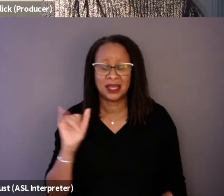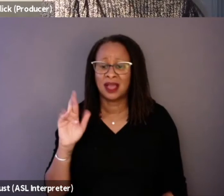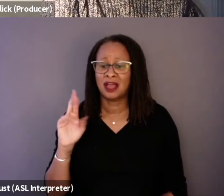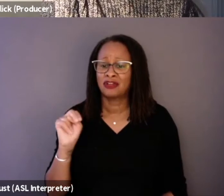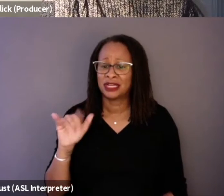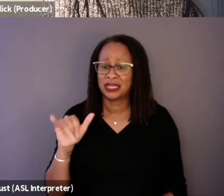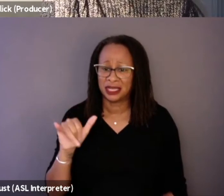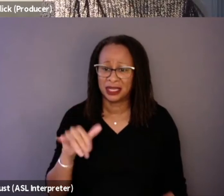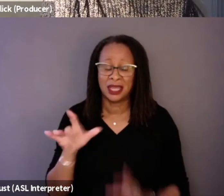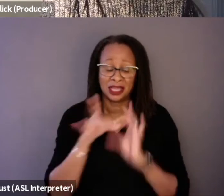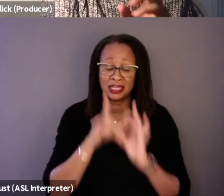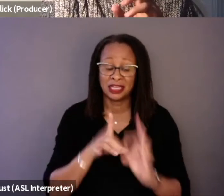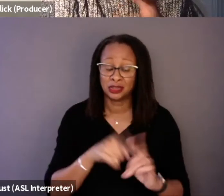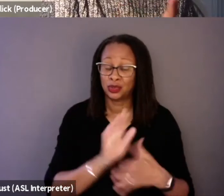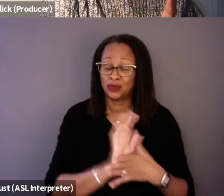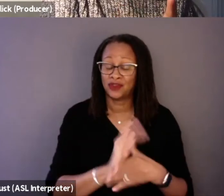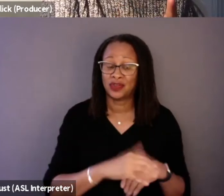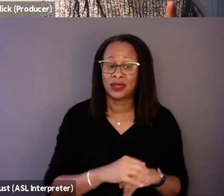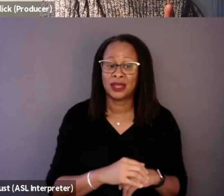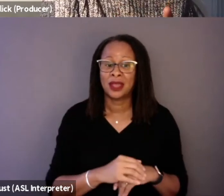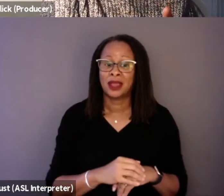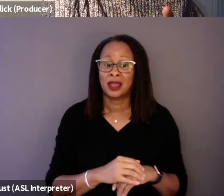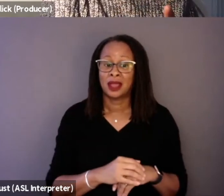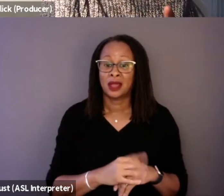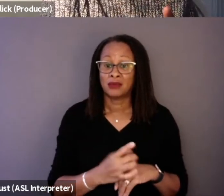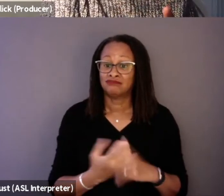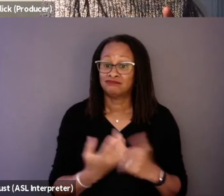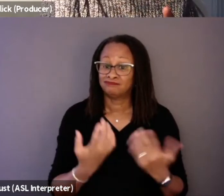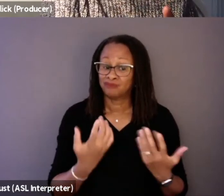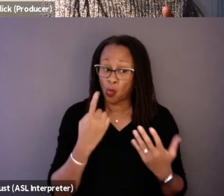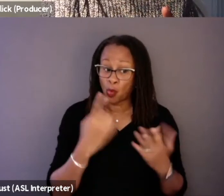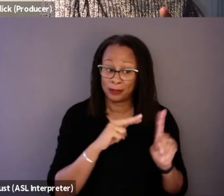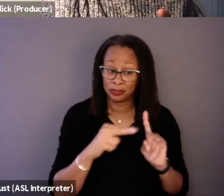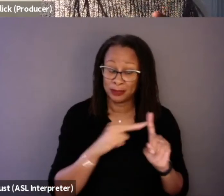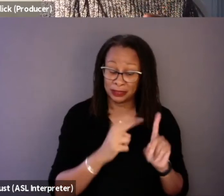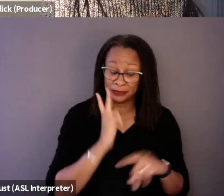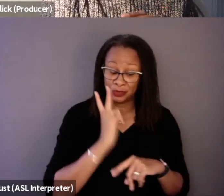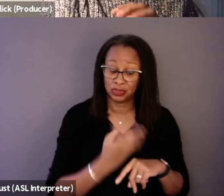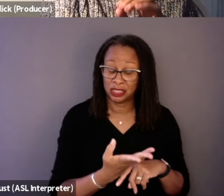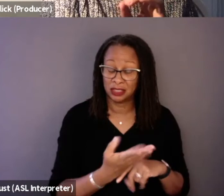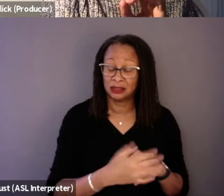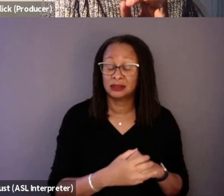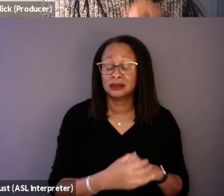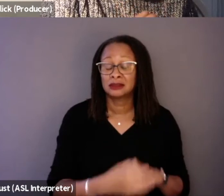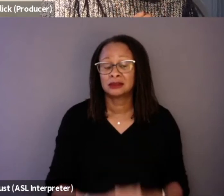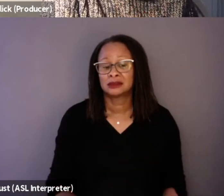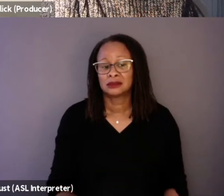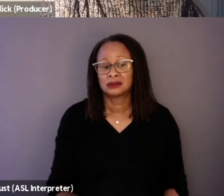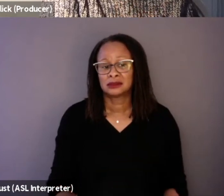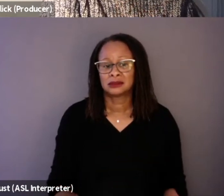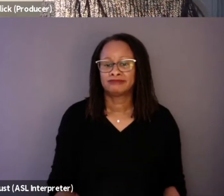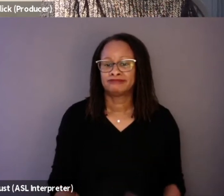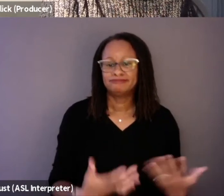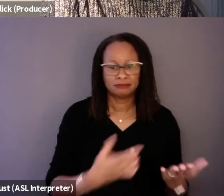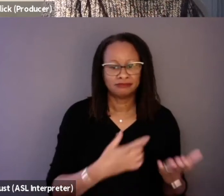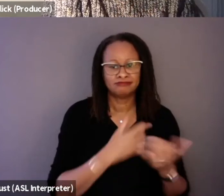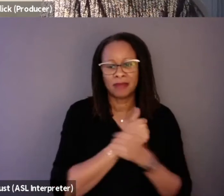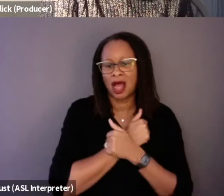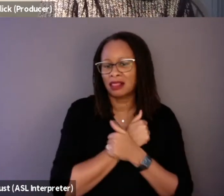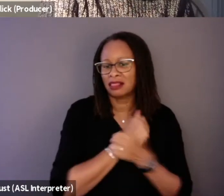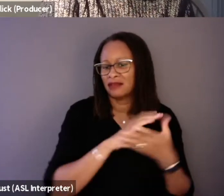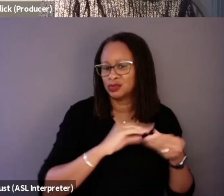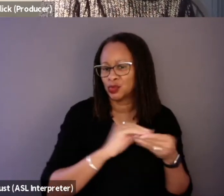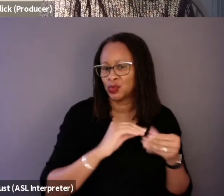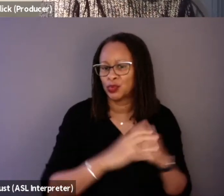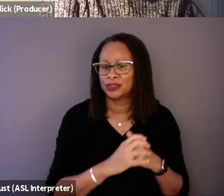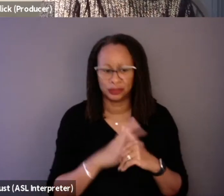to the film, is that on the one hand, it looks at what is a love story, as you